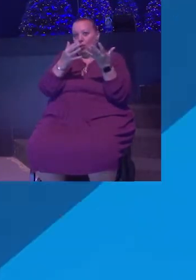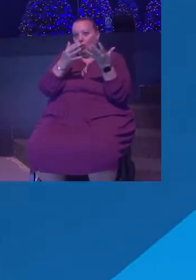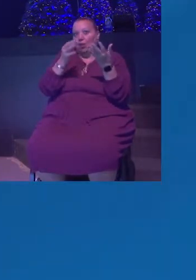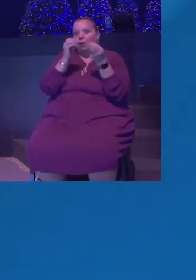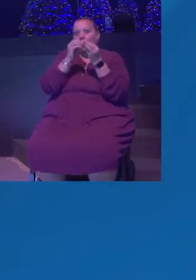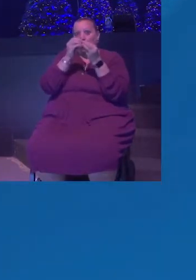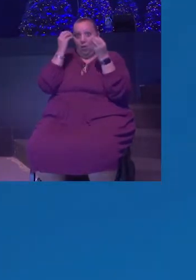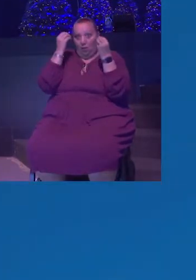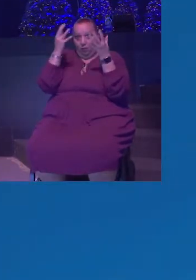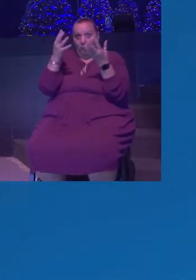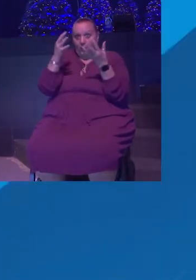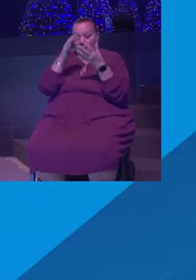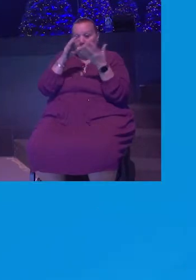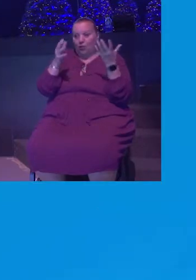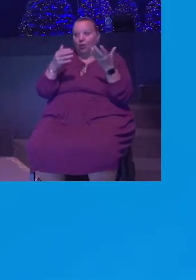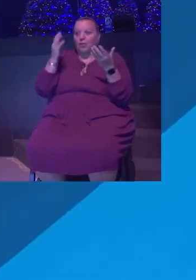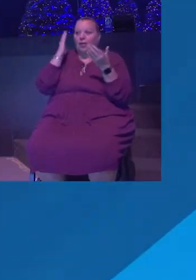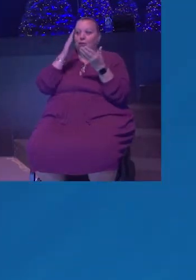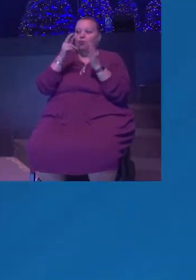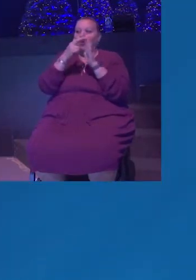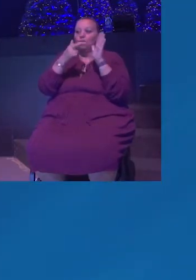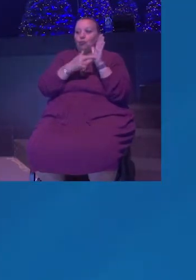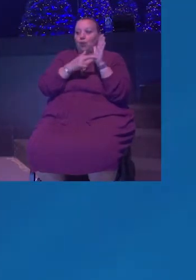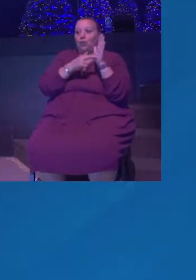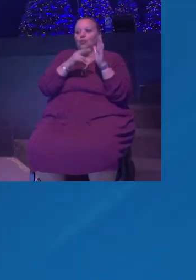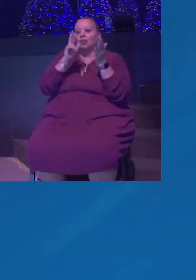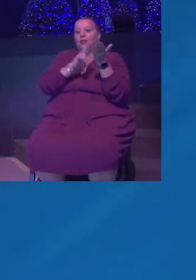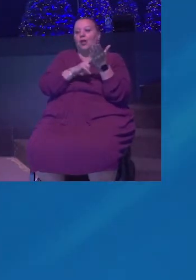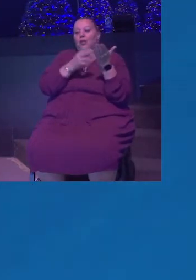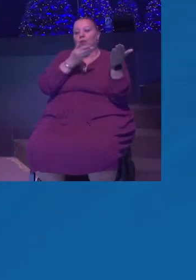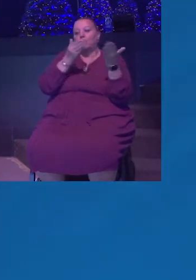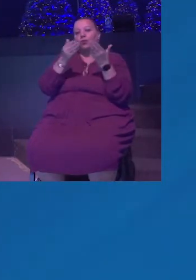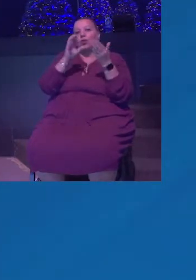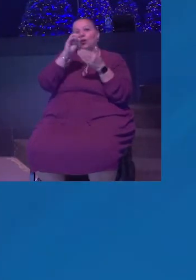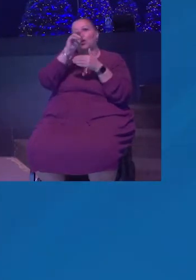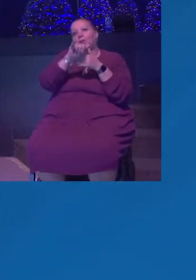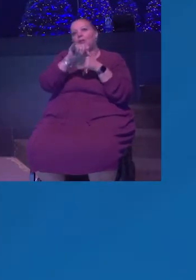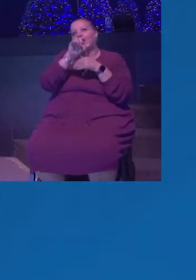For more information, including the registration link to sign up to serve, visit